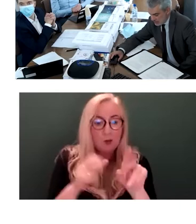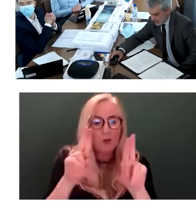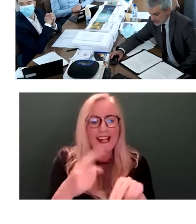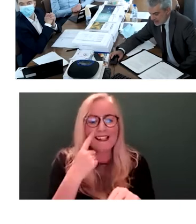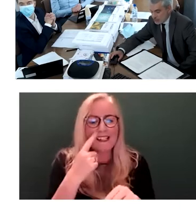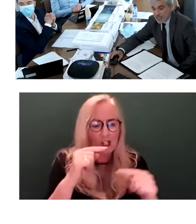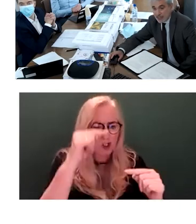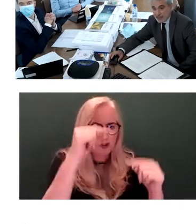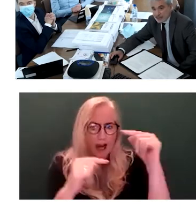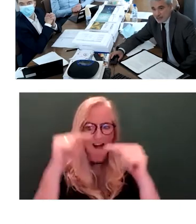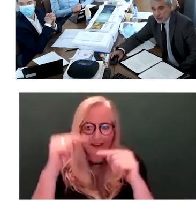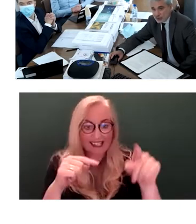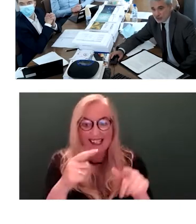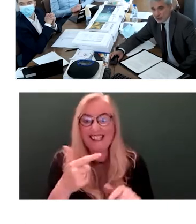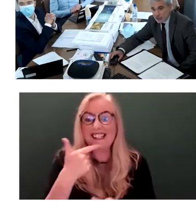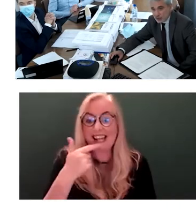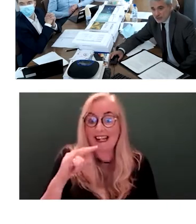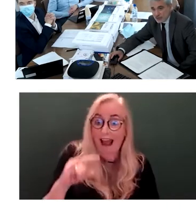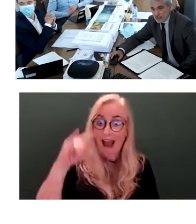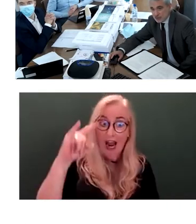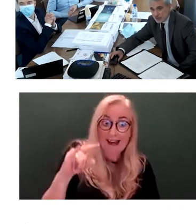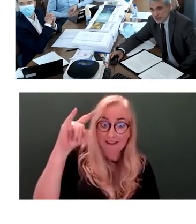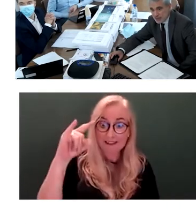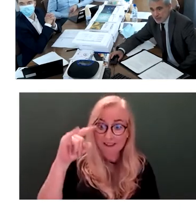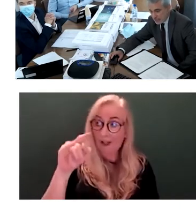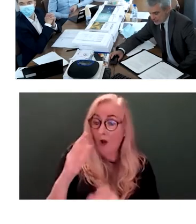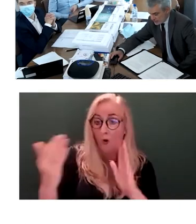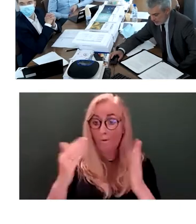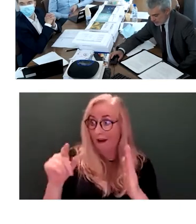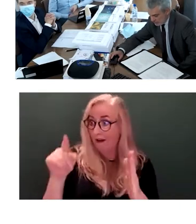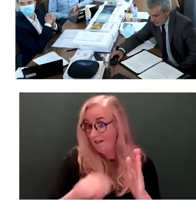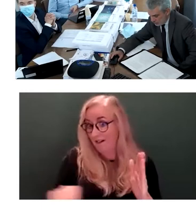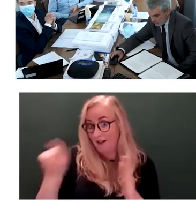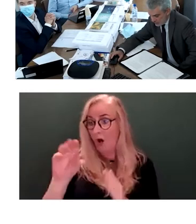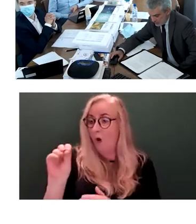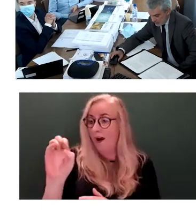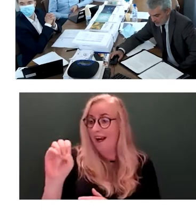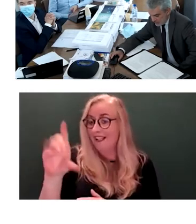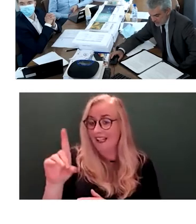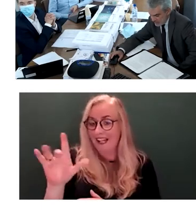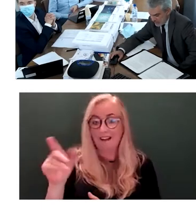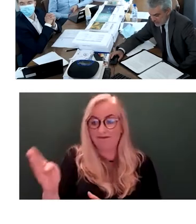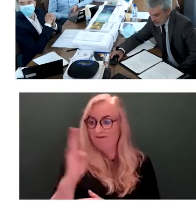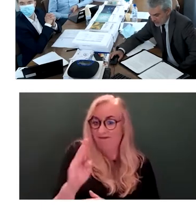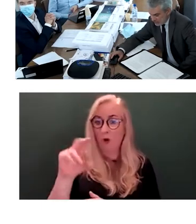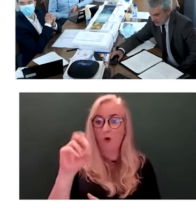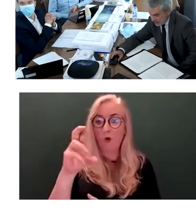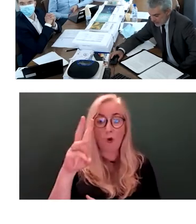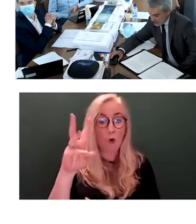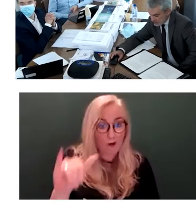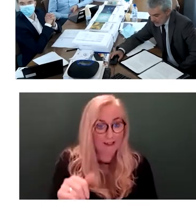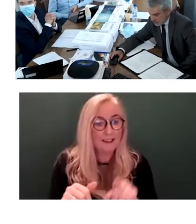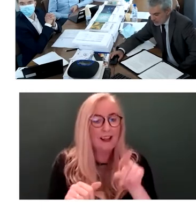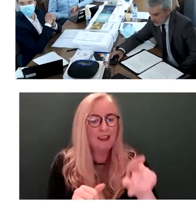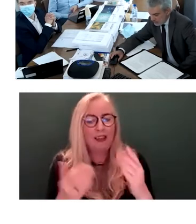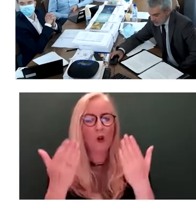chart, the second highest across the OECD countries after only Norway. A relatively high share of young